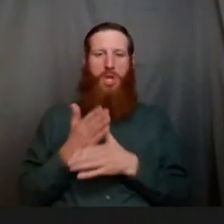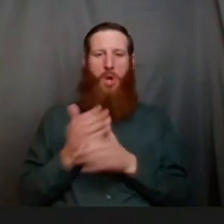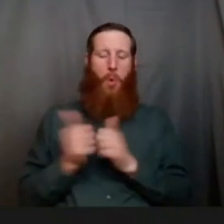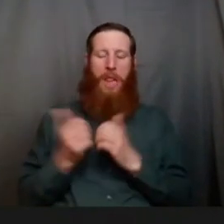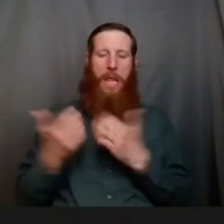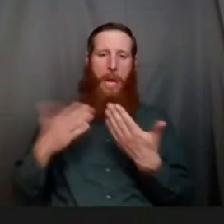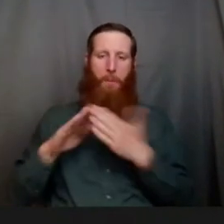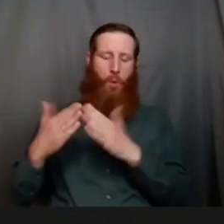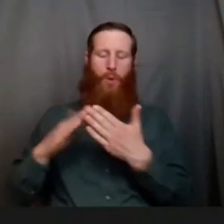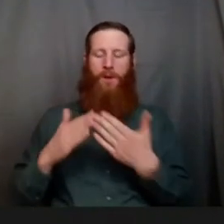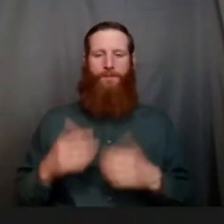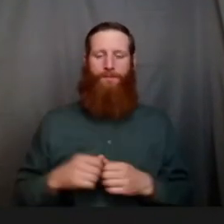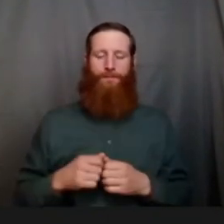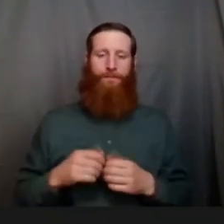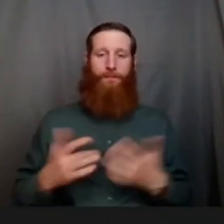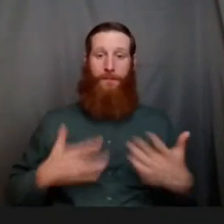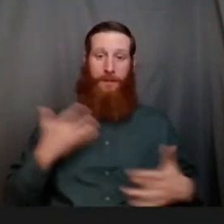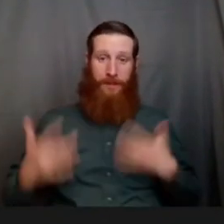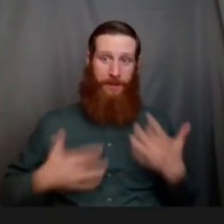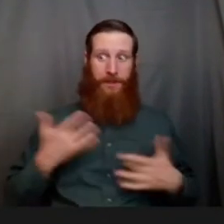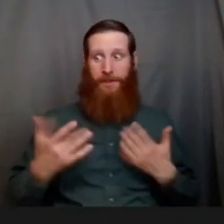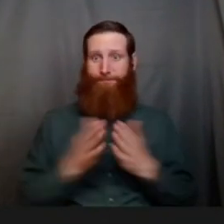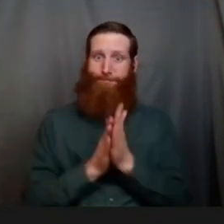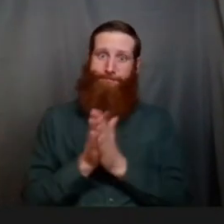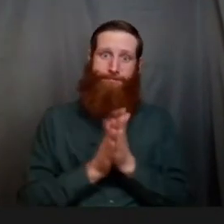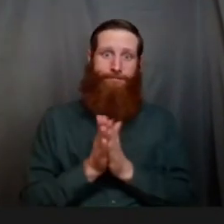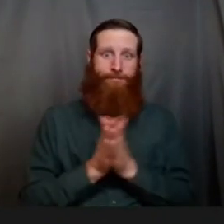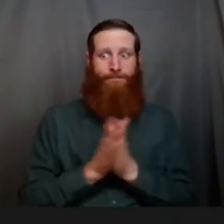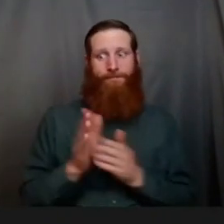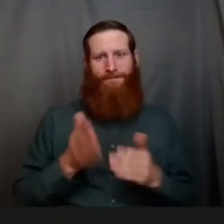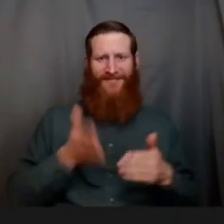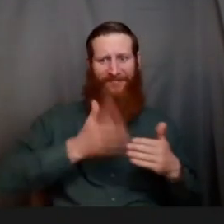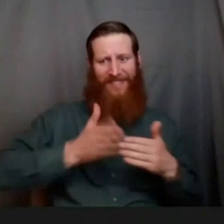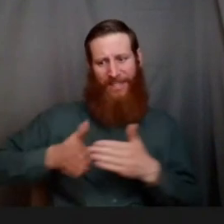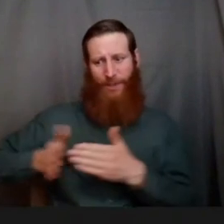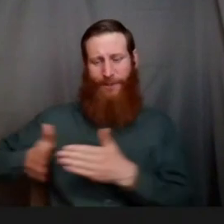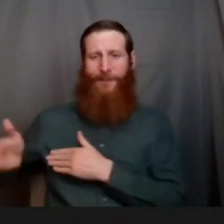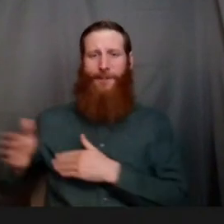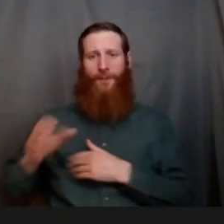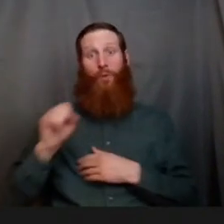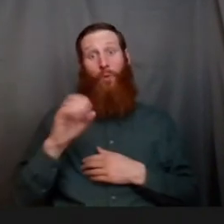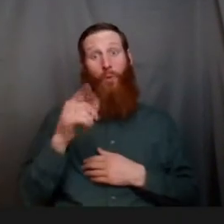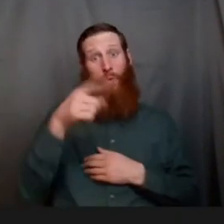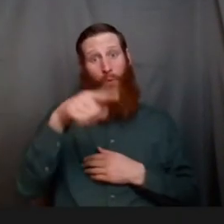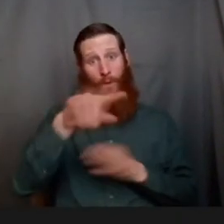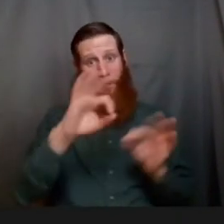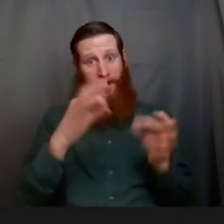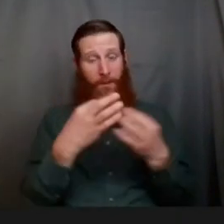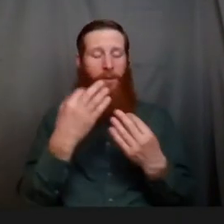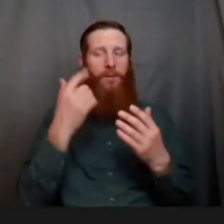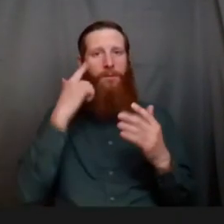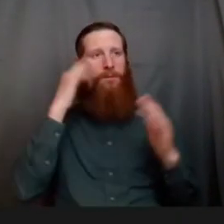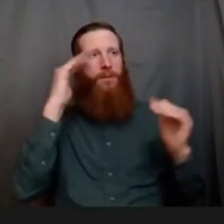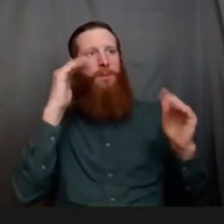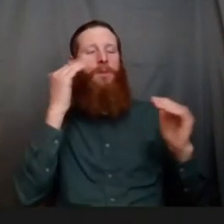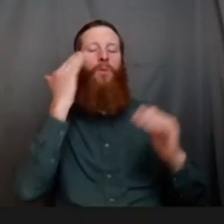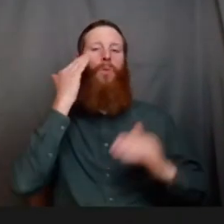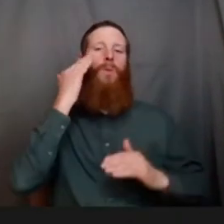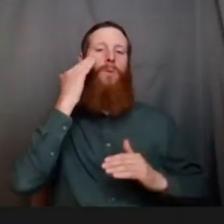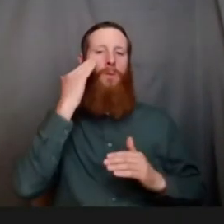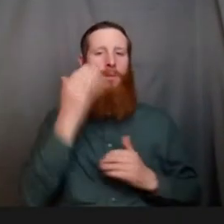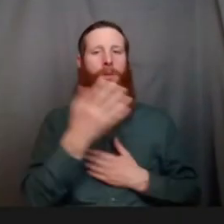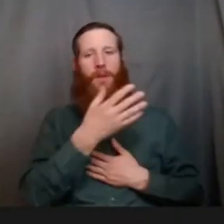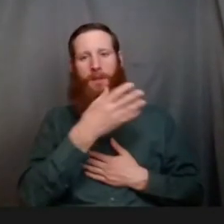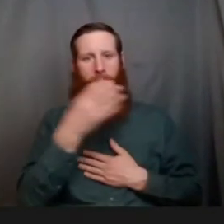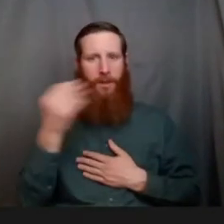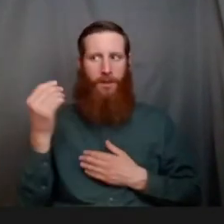excited and eager to have these things finalized so that families know what to expect, and that and our educators can